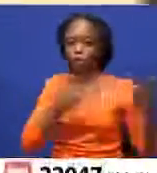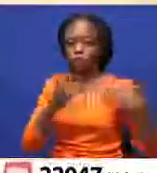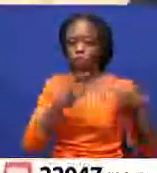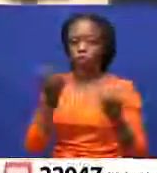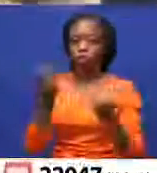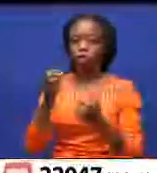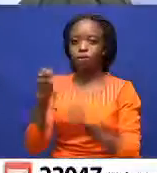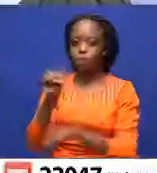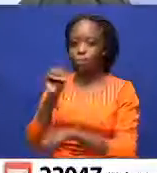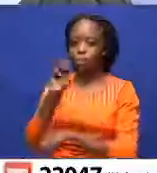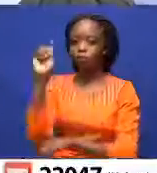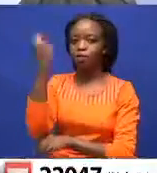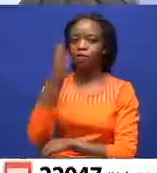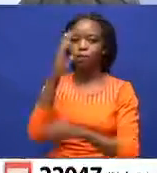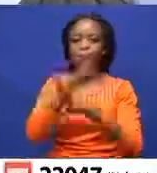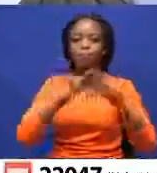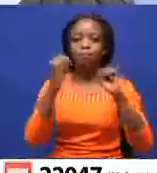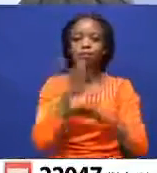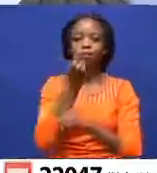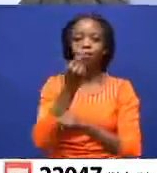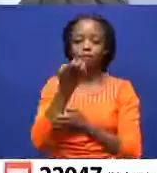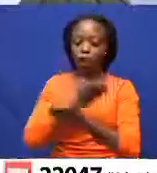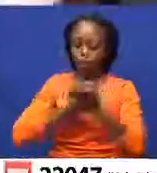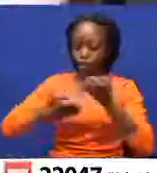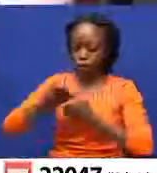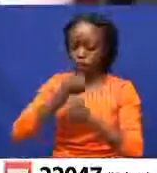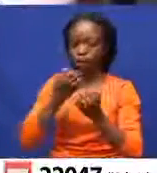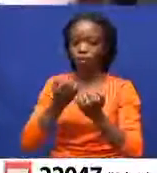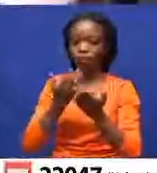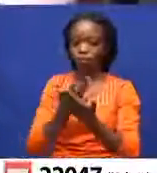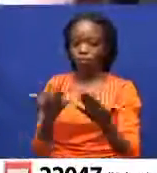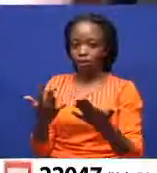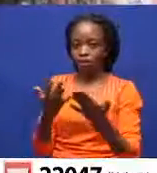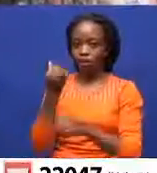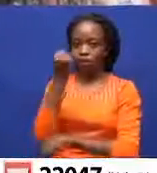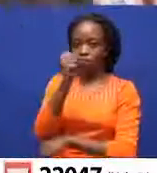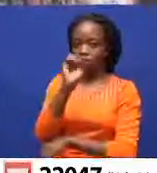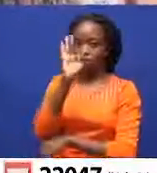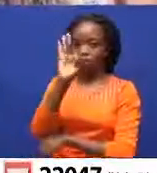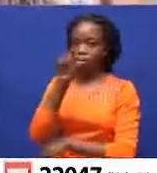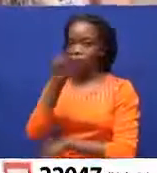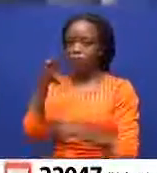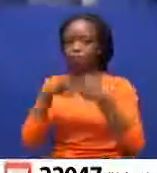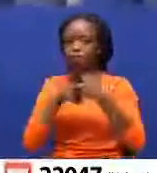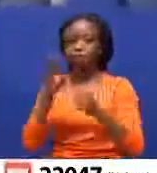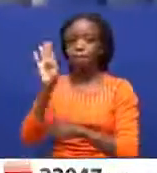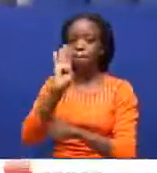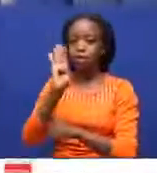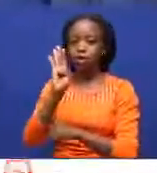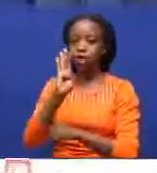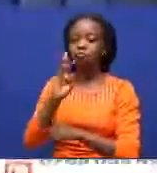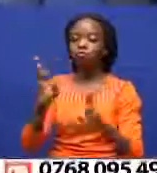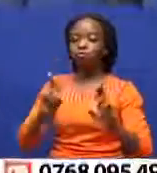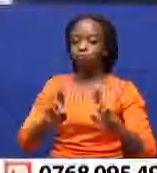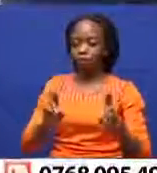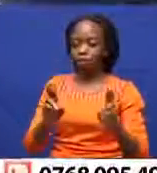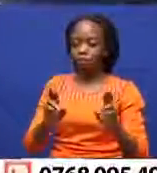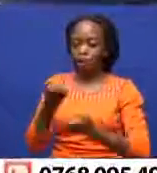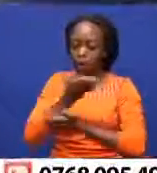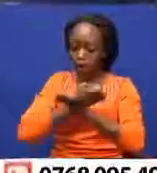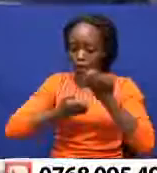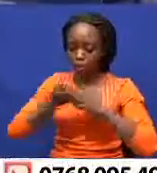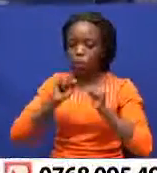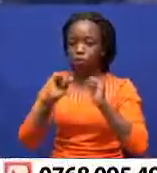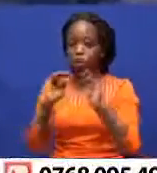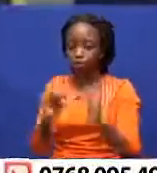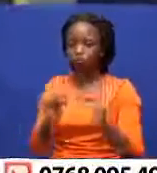Kenyans, the president says the economic stimulus package of 53.7 billion shillings in place, the economy will get a